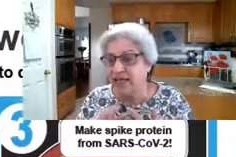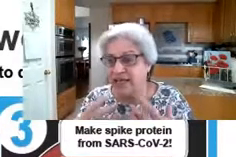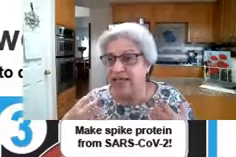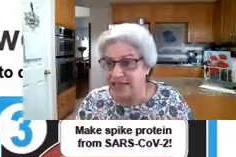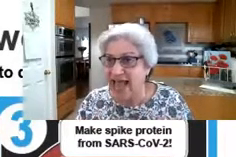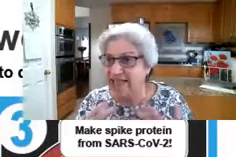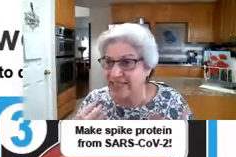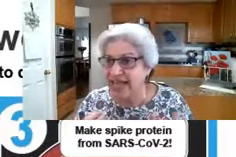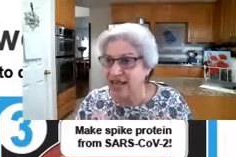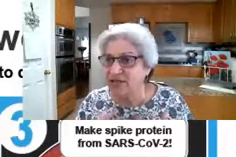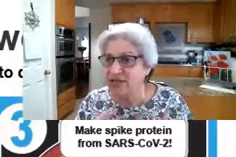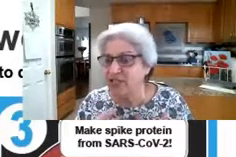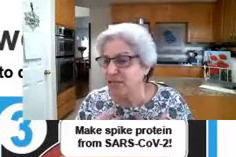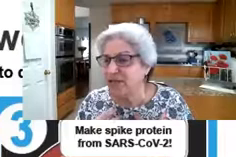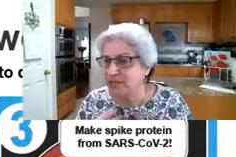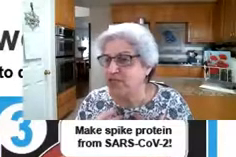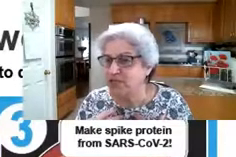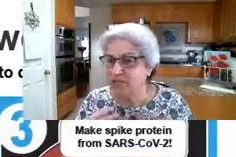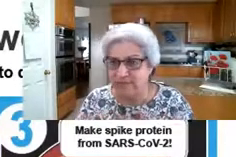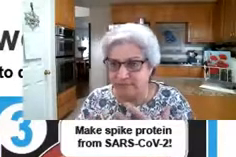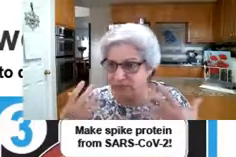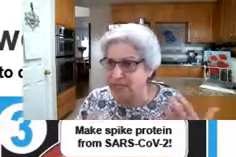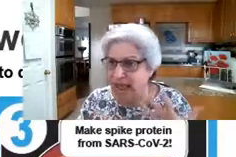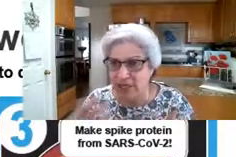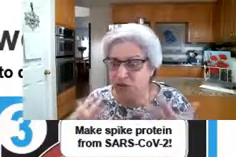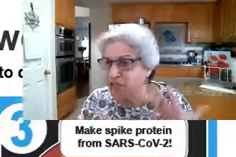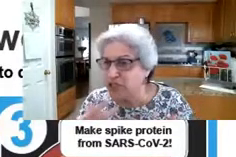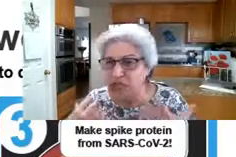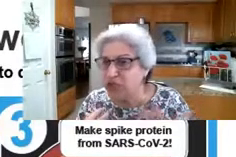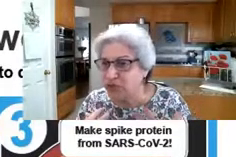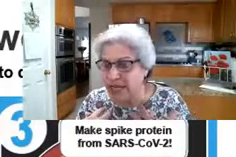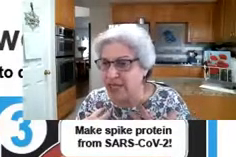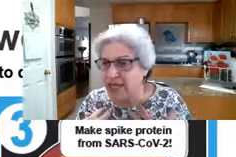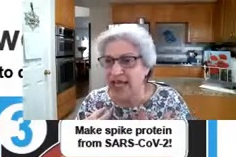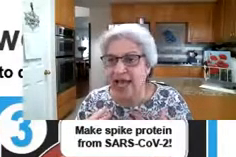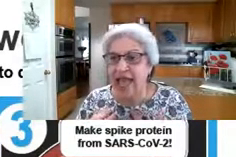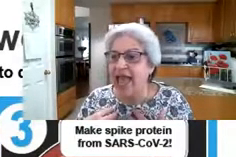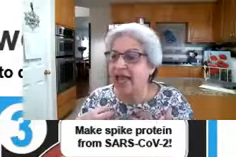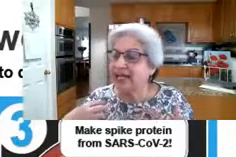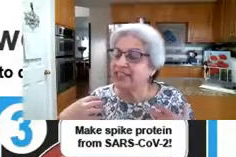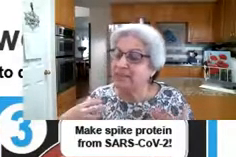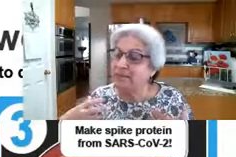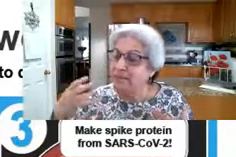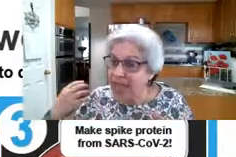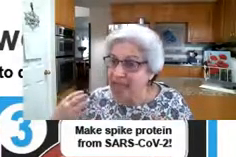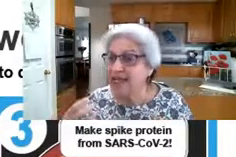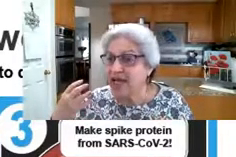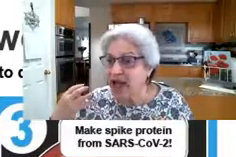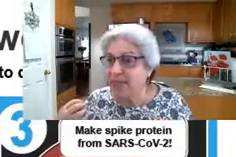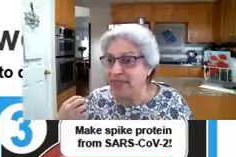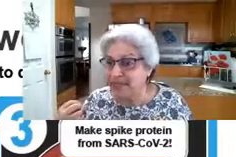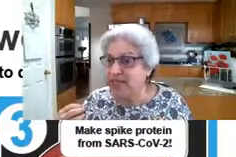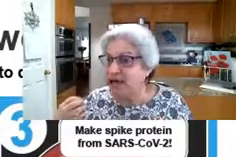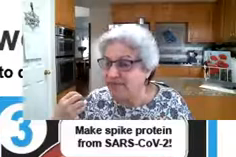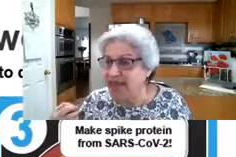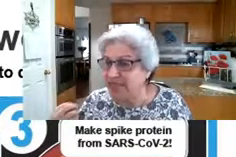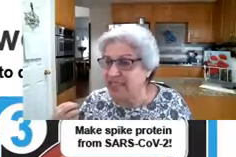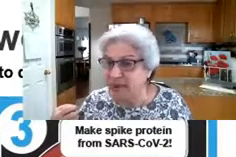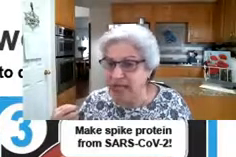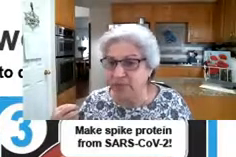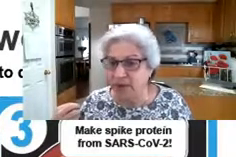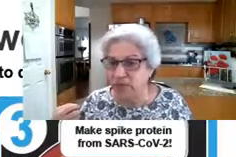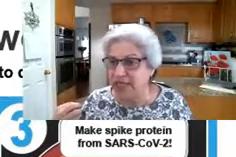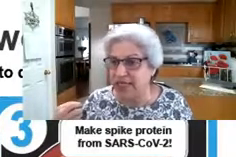use that cell in your muscles' natural machinery and make copies of